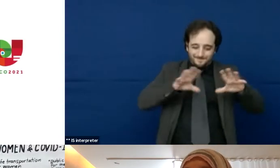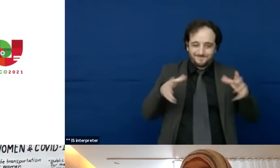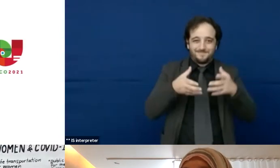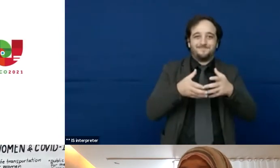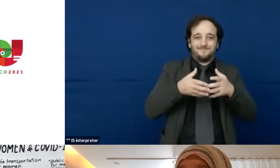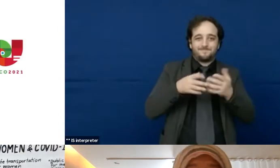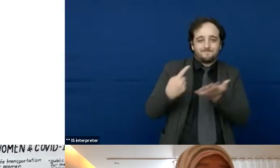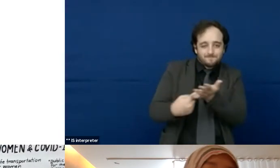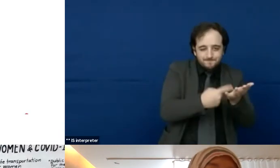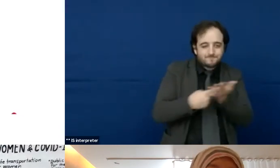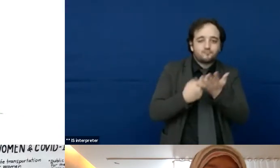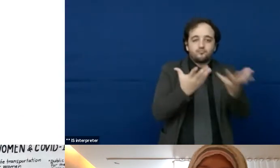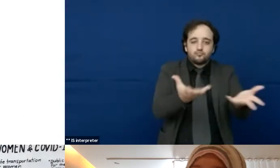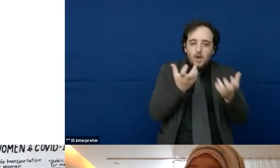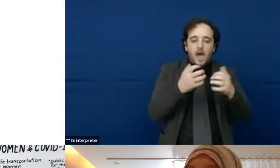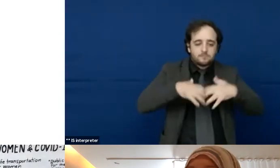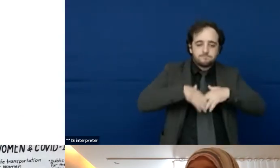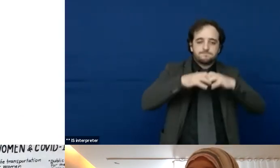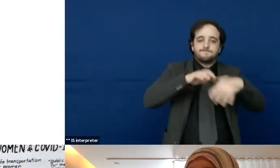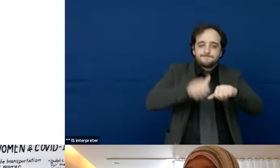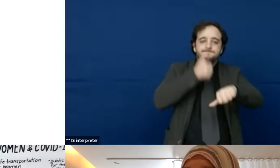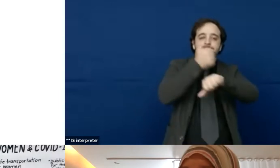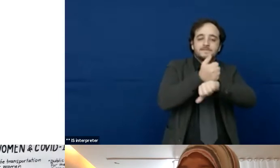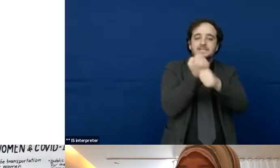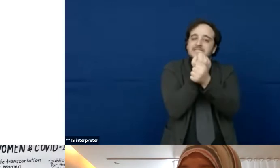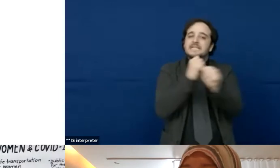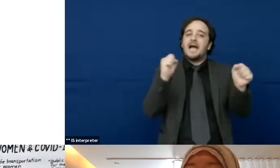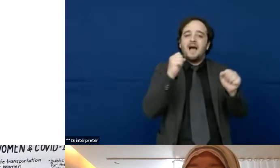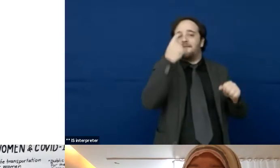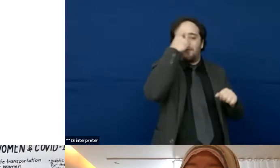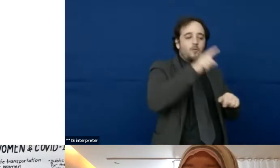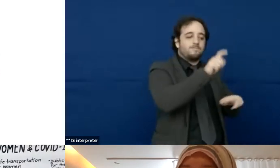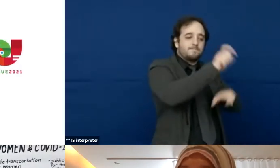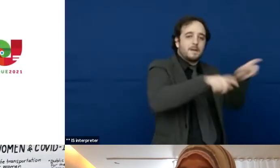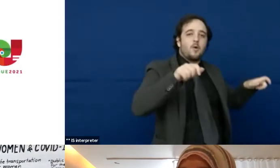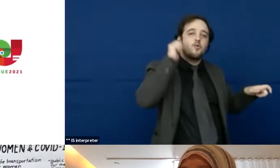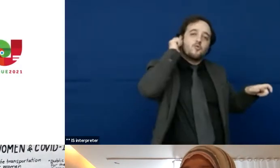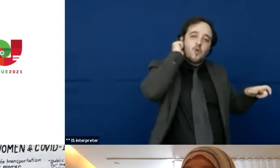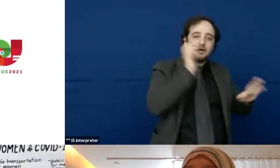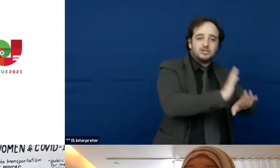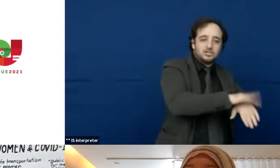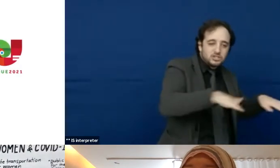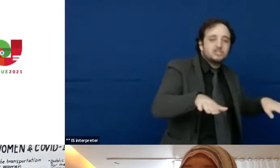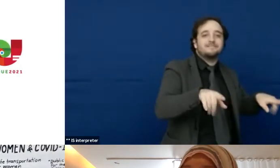women working to eliminate and prevent gender-based violence.